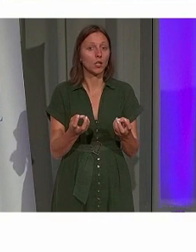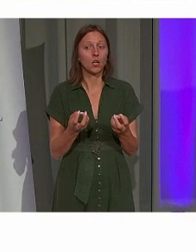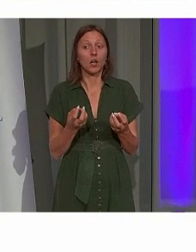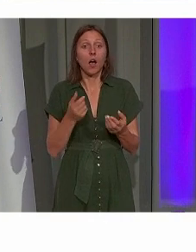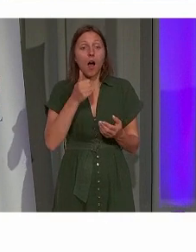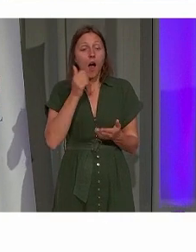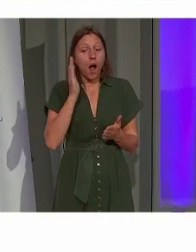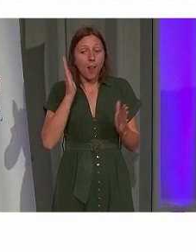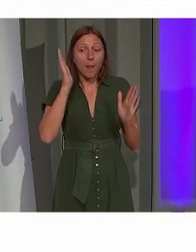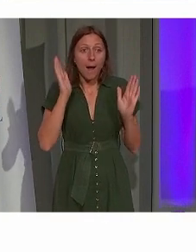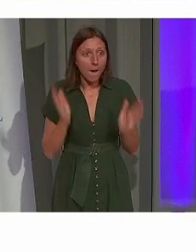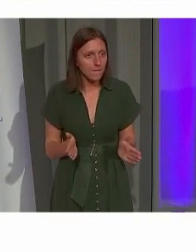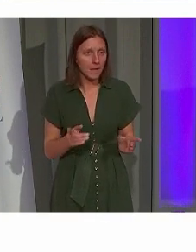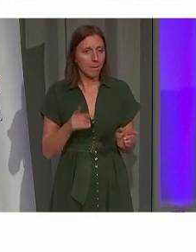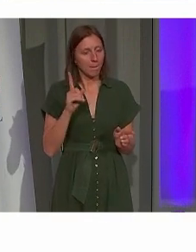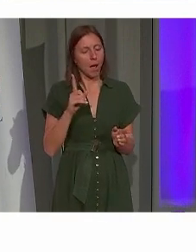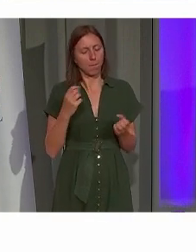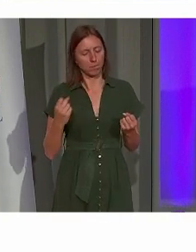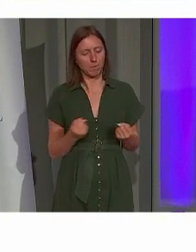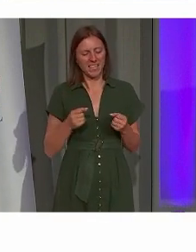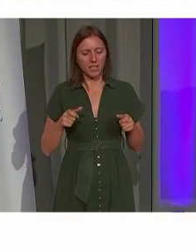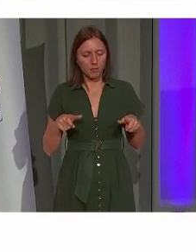this stage, we are actually